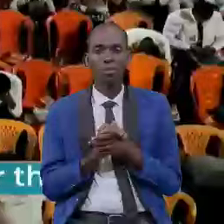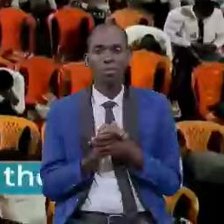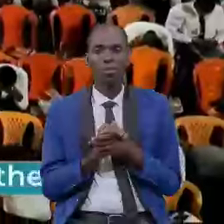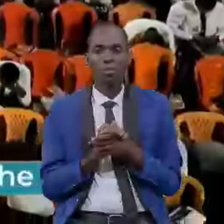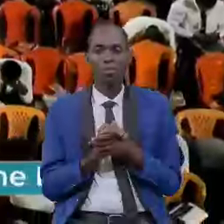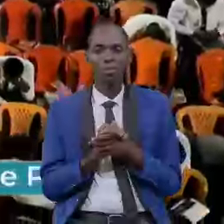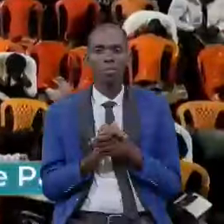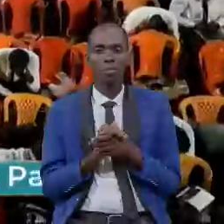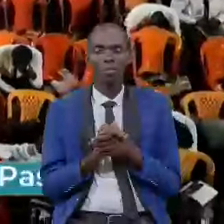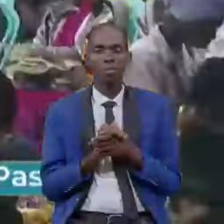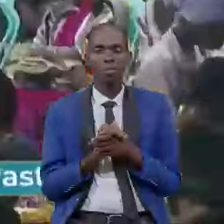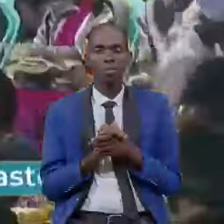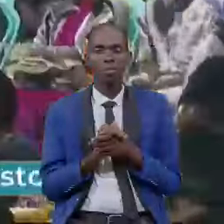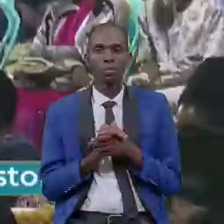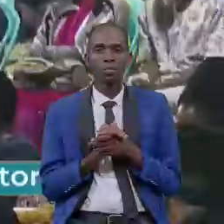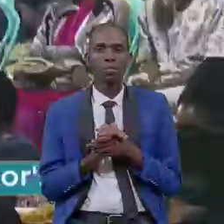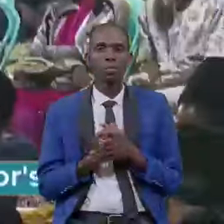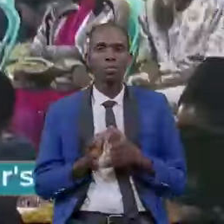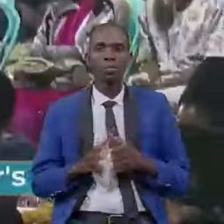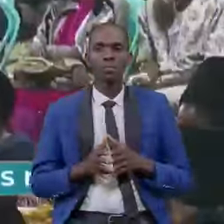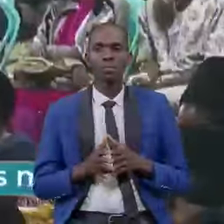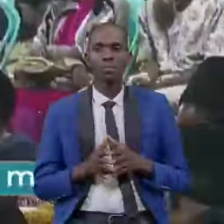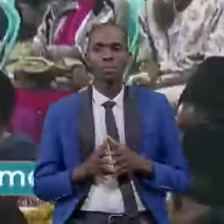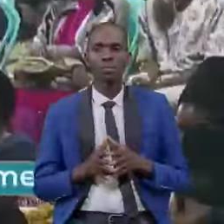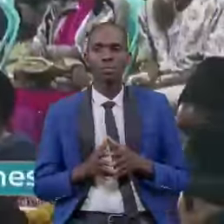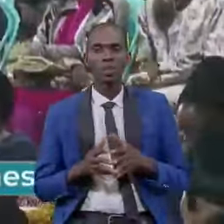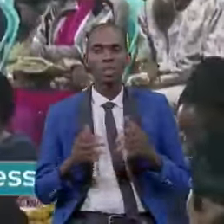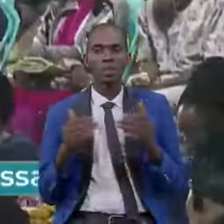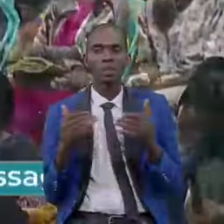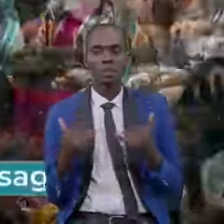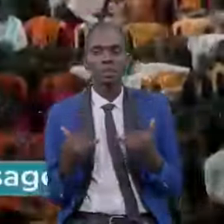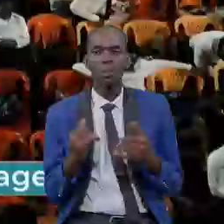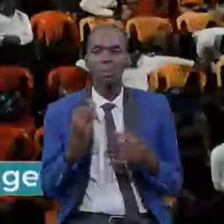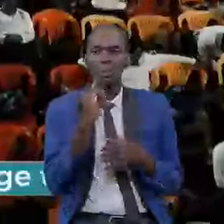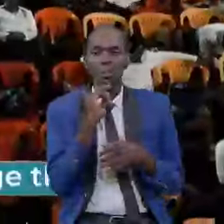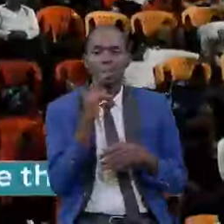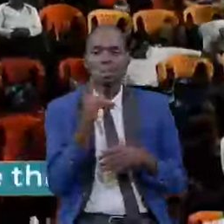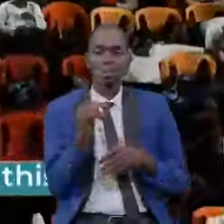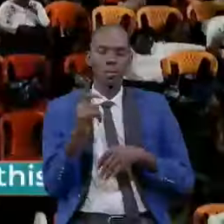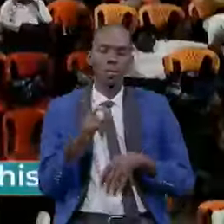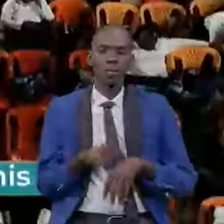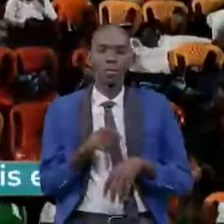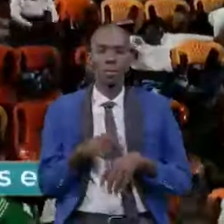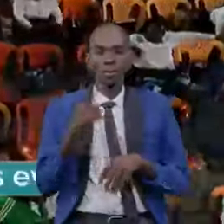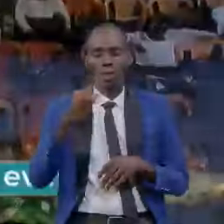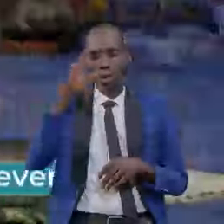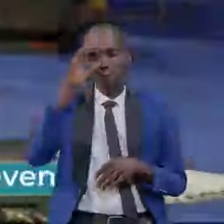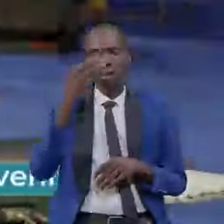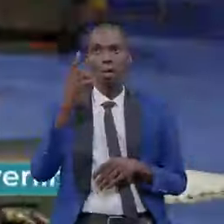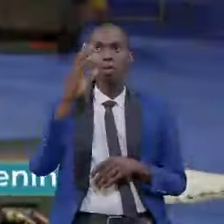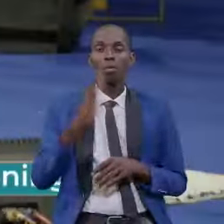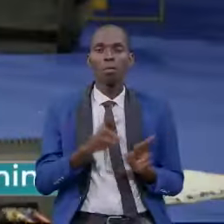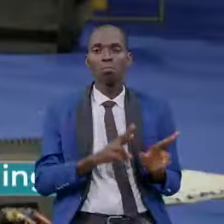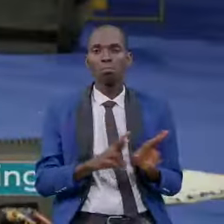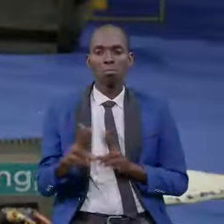Okay, thank you. I've seen it at the far back. Now is the time. The man of God is already standing to offer the